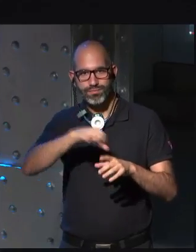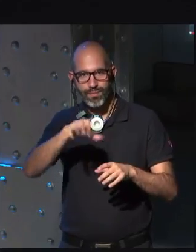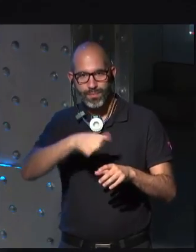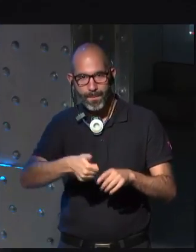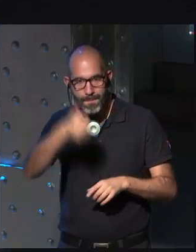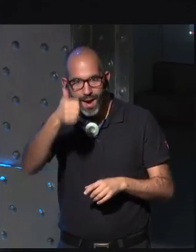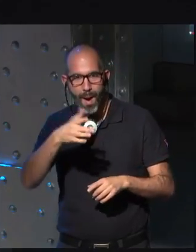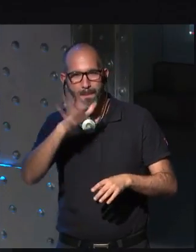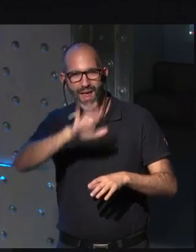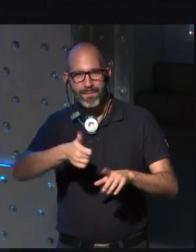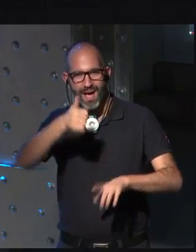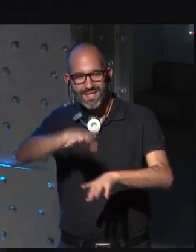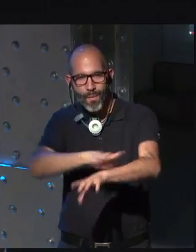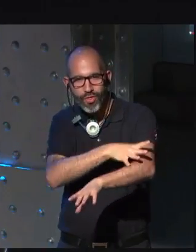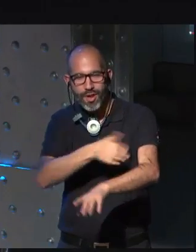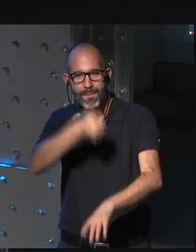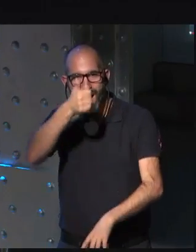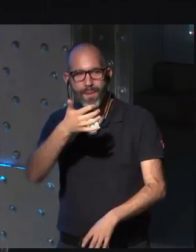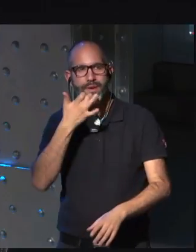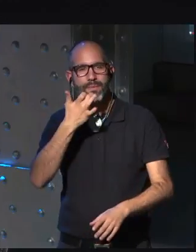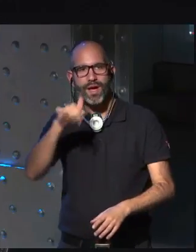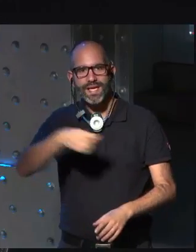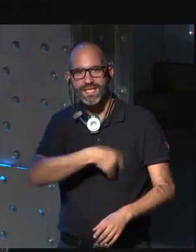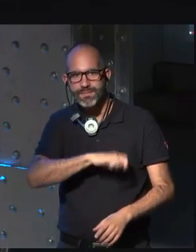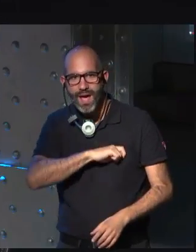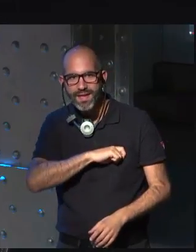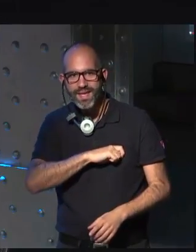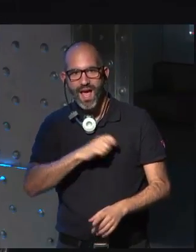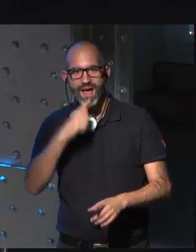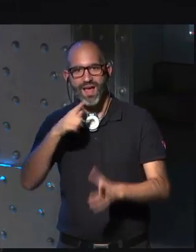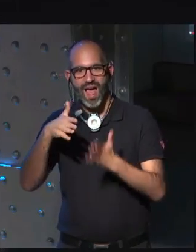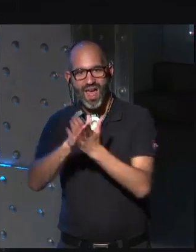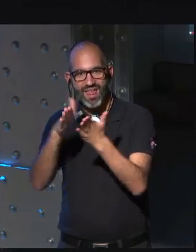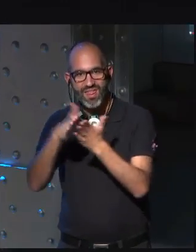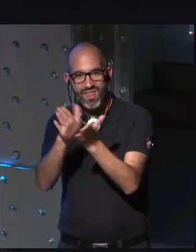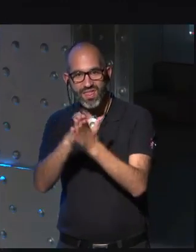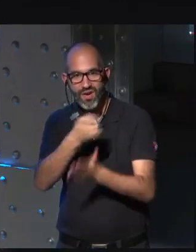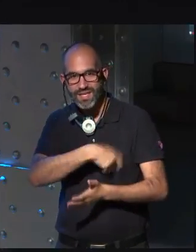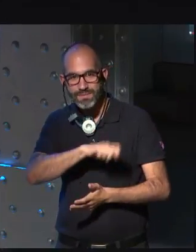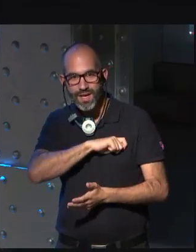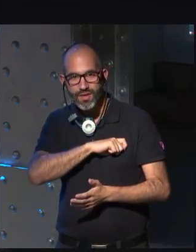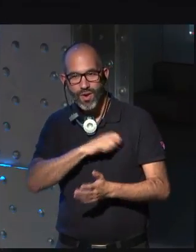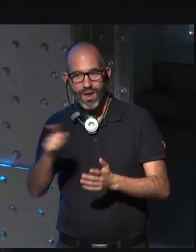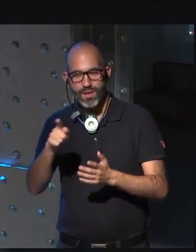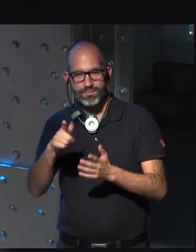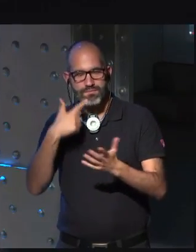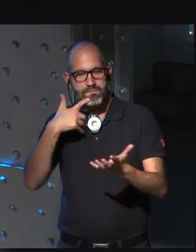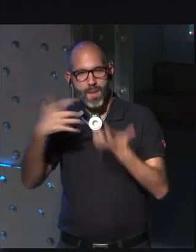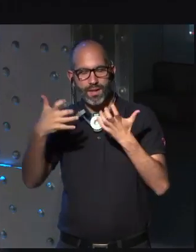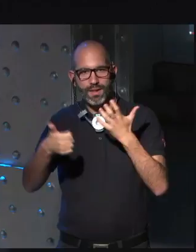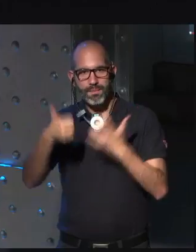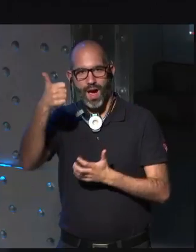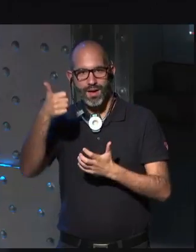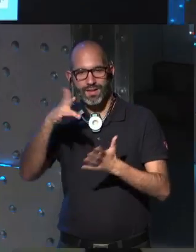this is, in Spain, it's the Spanish version has definitely garnered the most kind of like enthusiastic response, or I would say